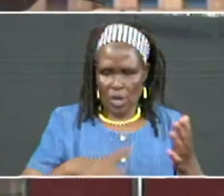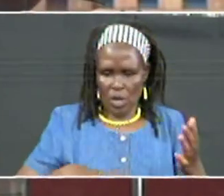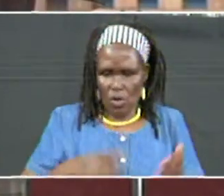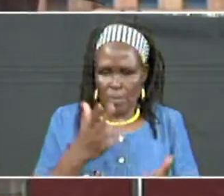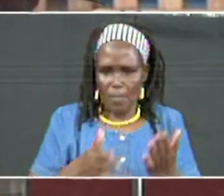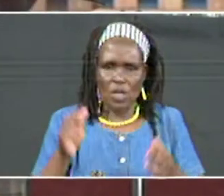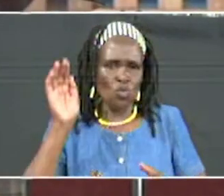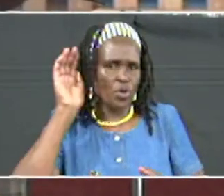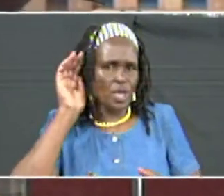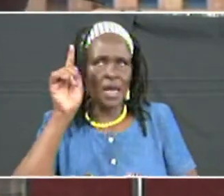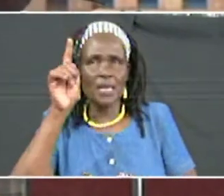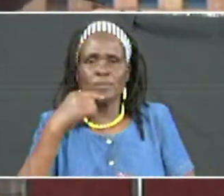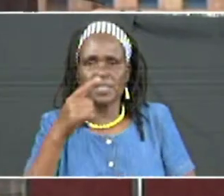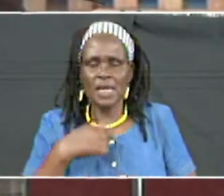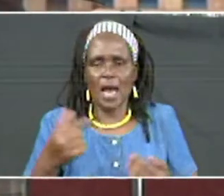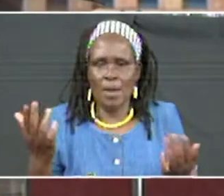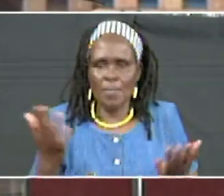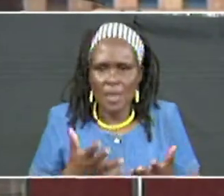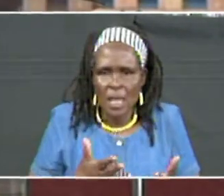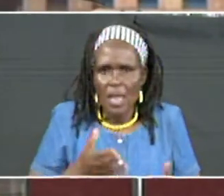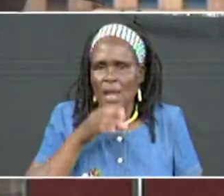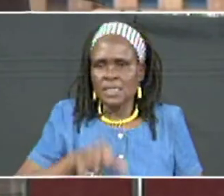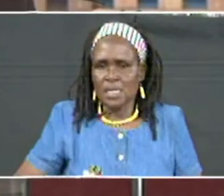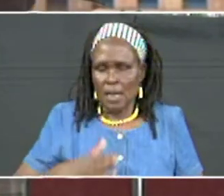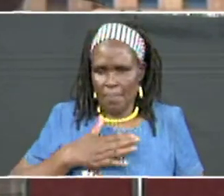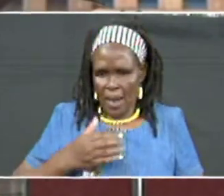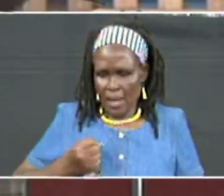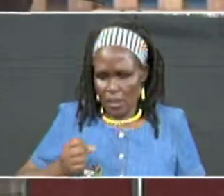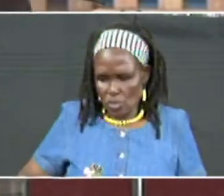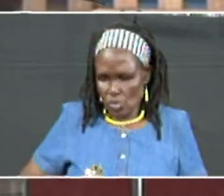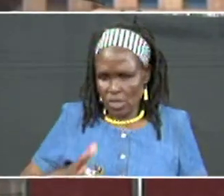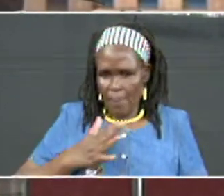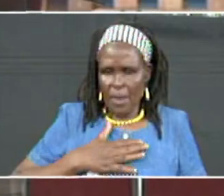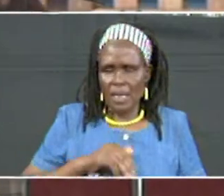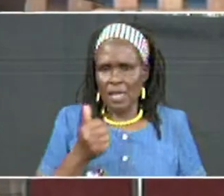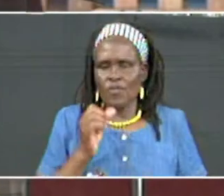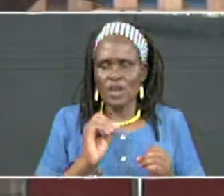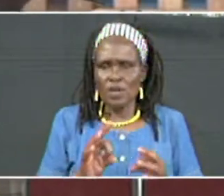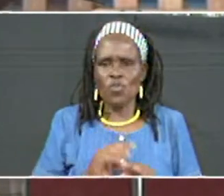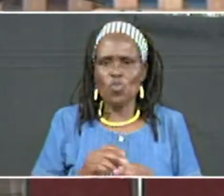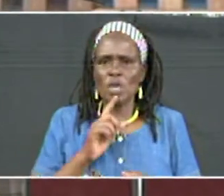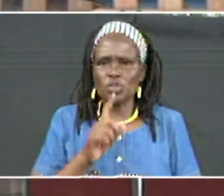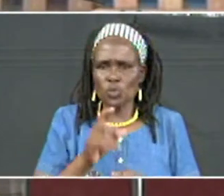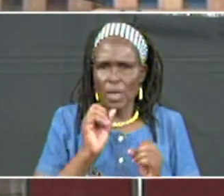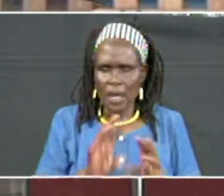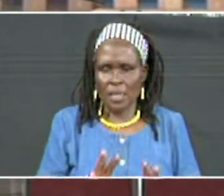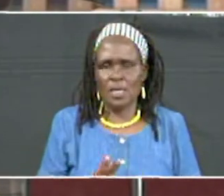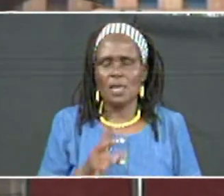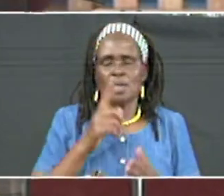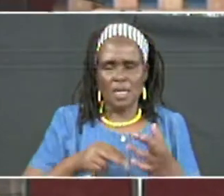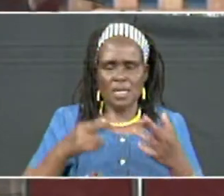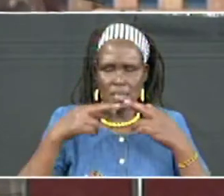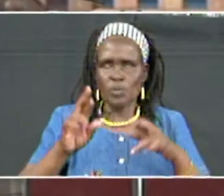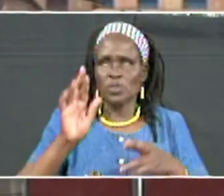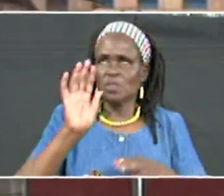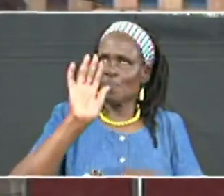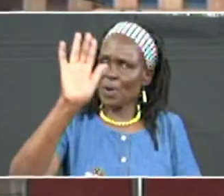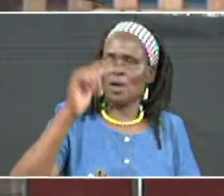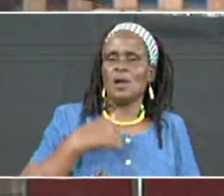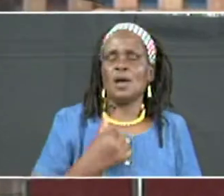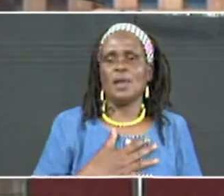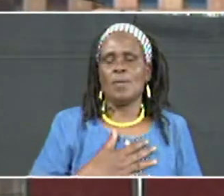here, my son, my daughter. Even more, may you be assured by his response that I am is